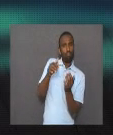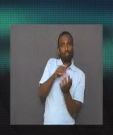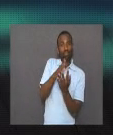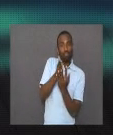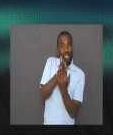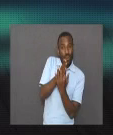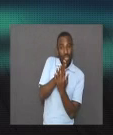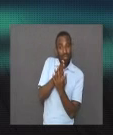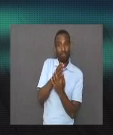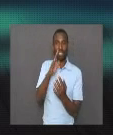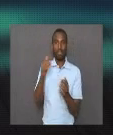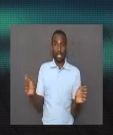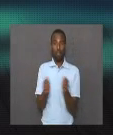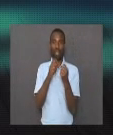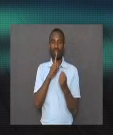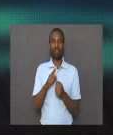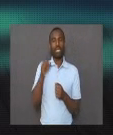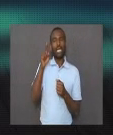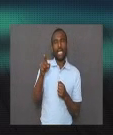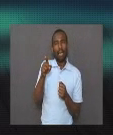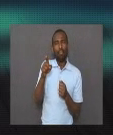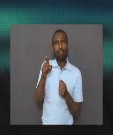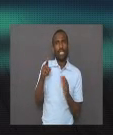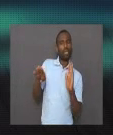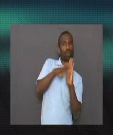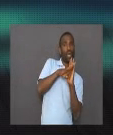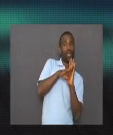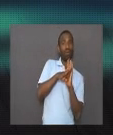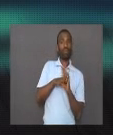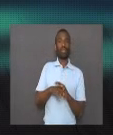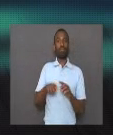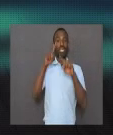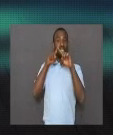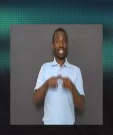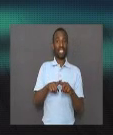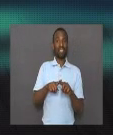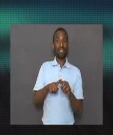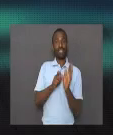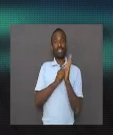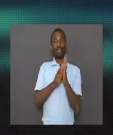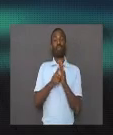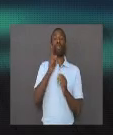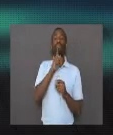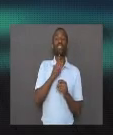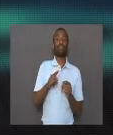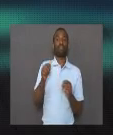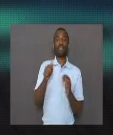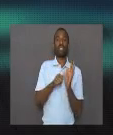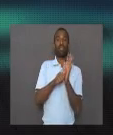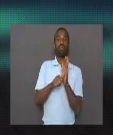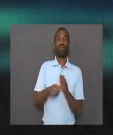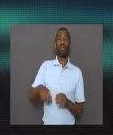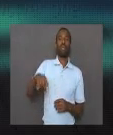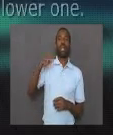between impacts. It is represented by the Greek symbol lambda.